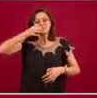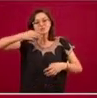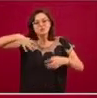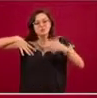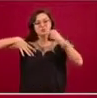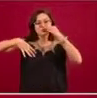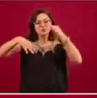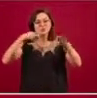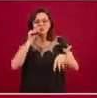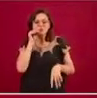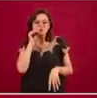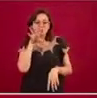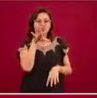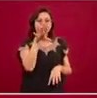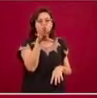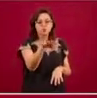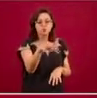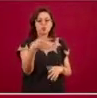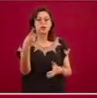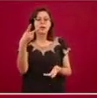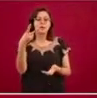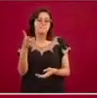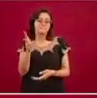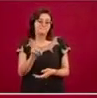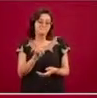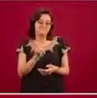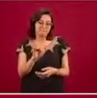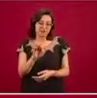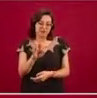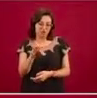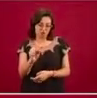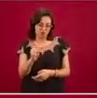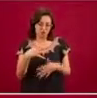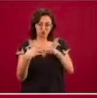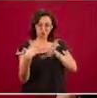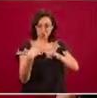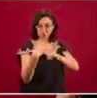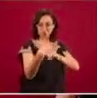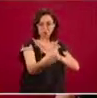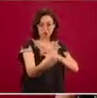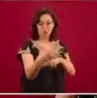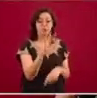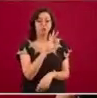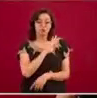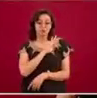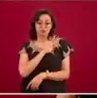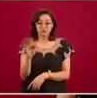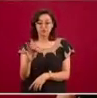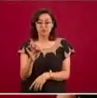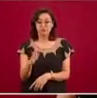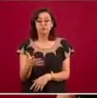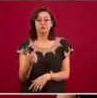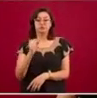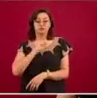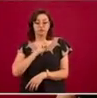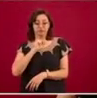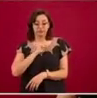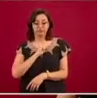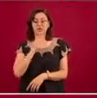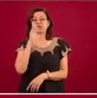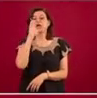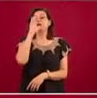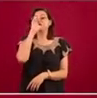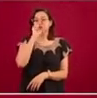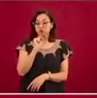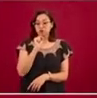by sneezing, by projecting saliva drops. The virus can be transmitted to another